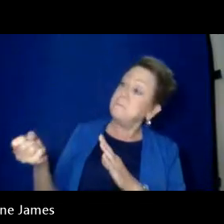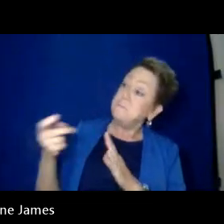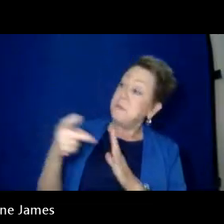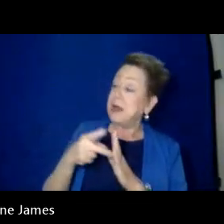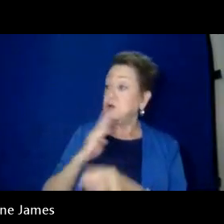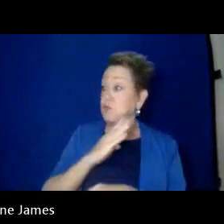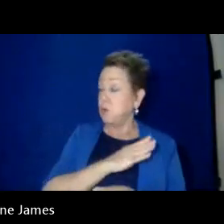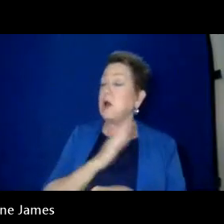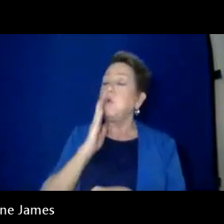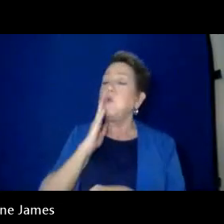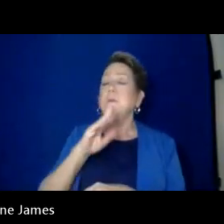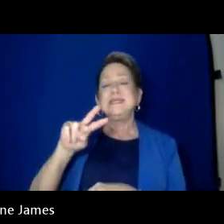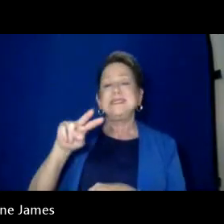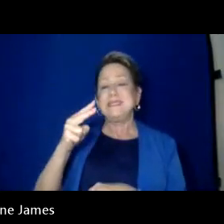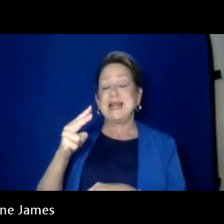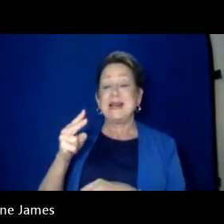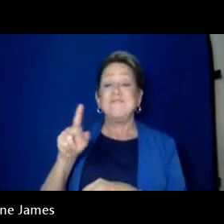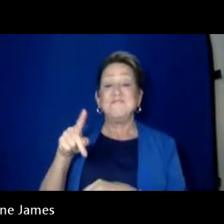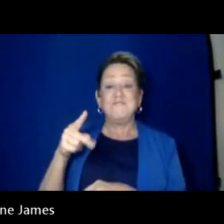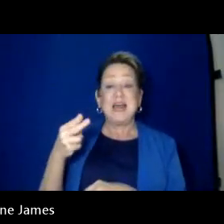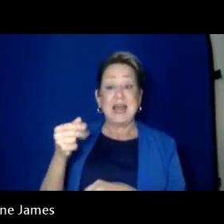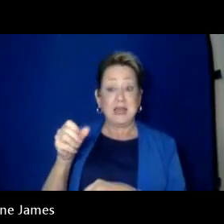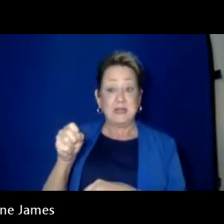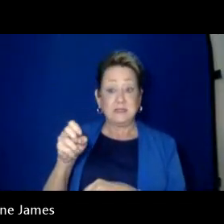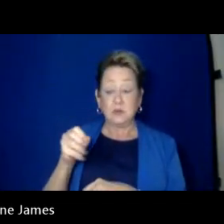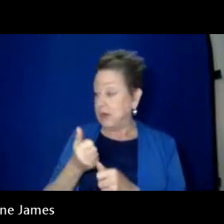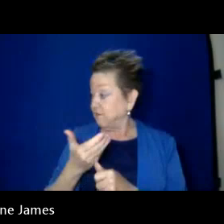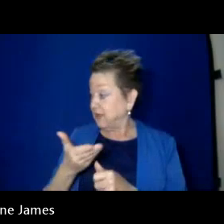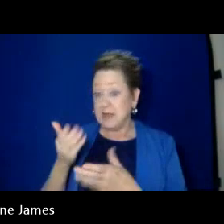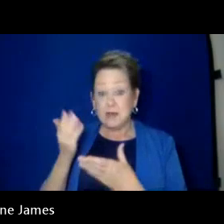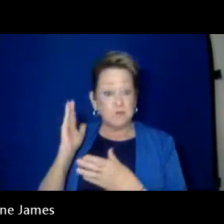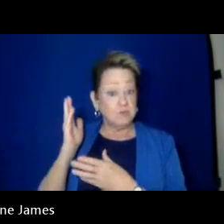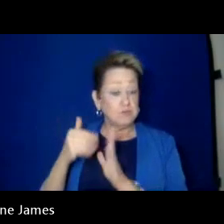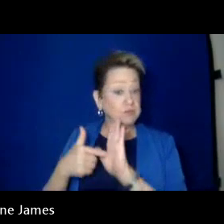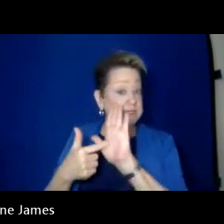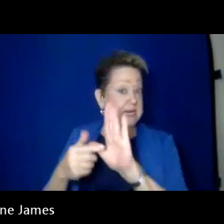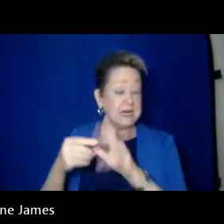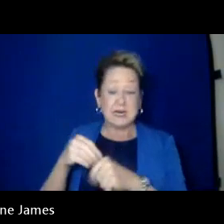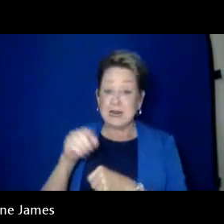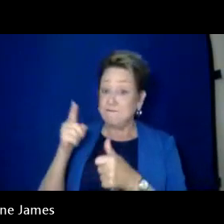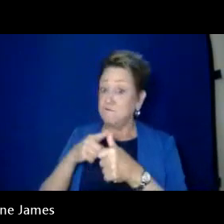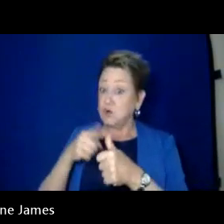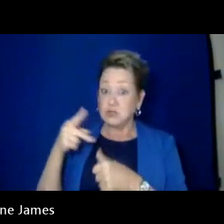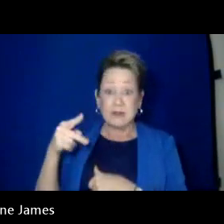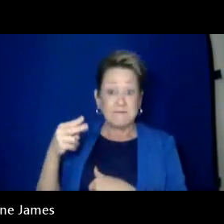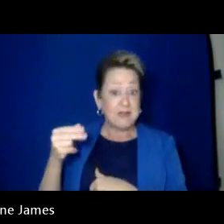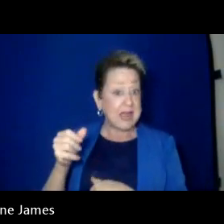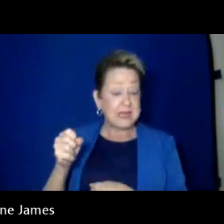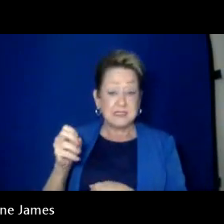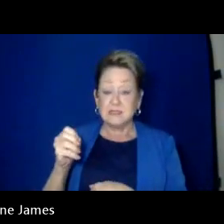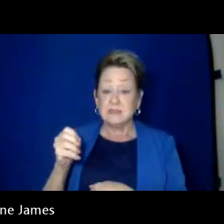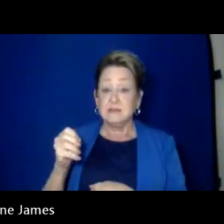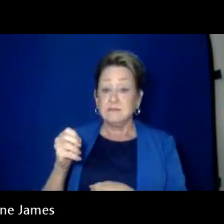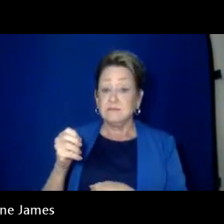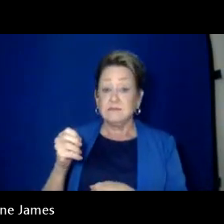it'll be the second phase of this. So Okay. Everything which we'd presented in the first phase, the staff, so we broadly had half our staff working